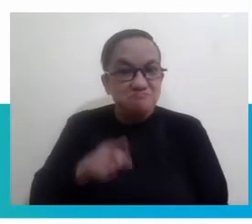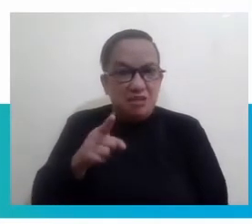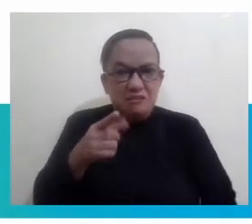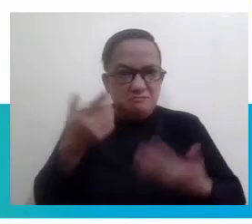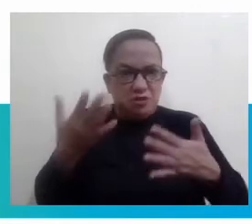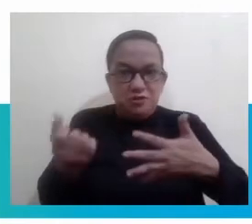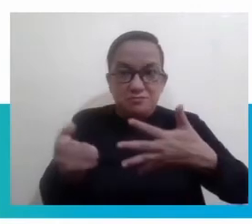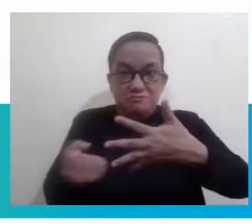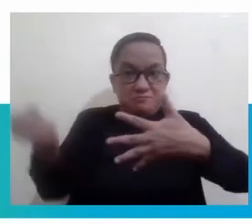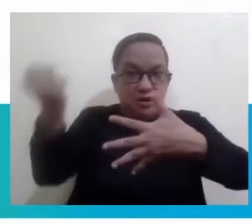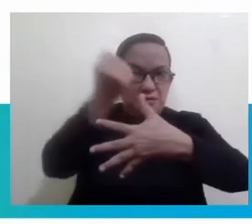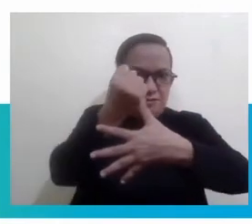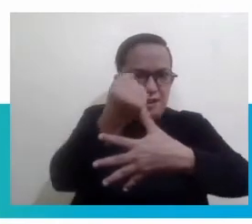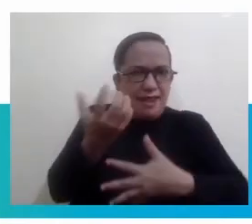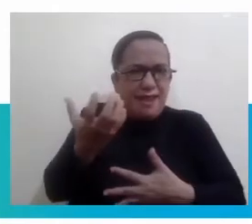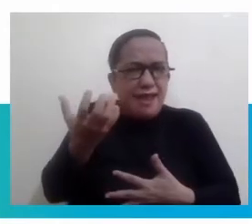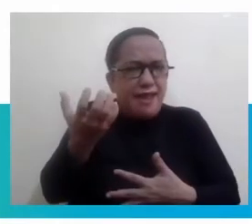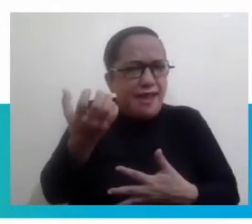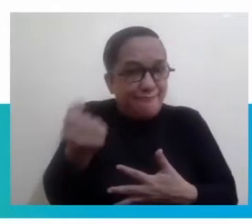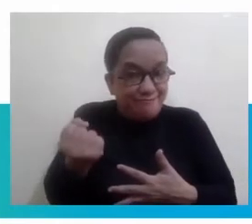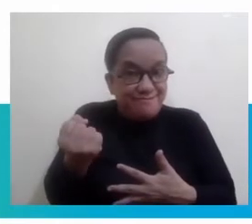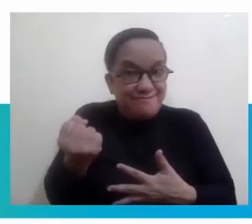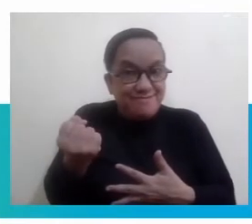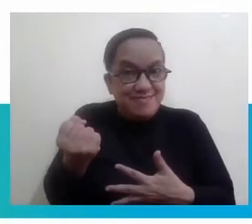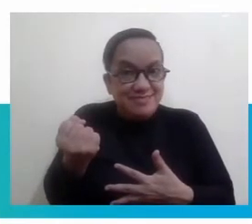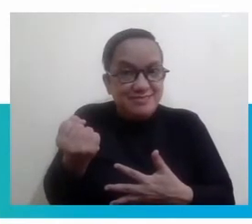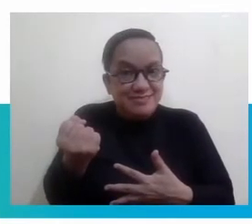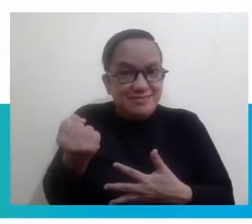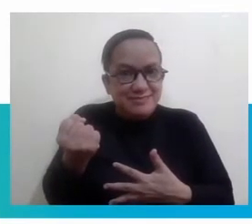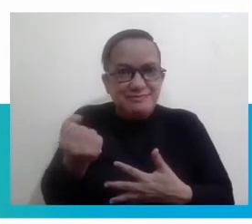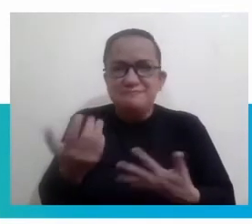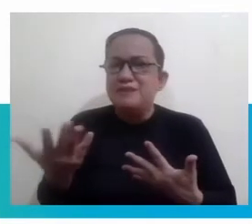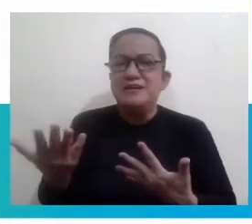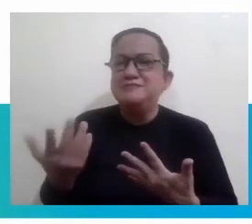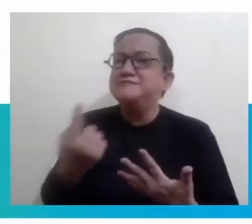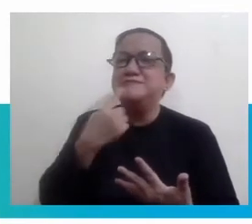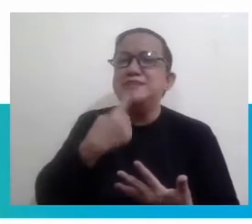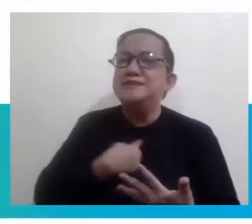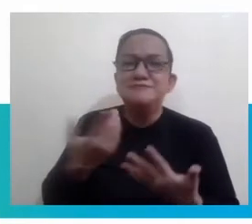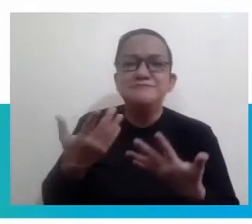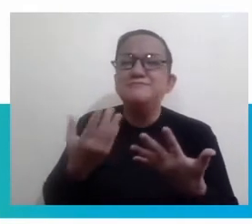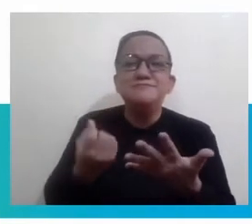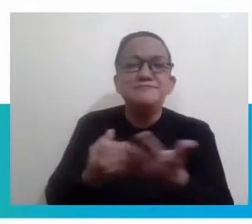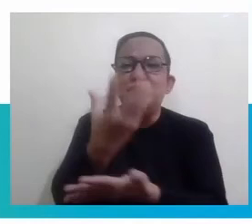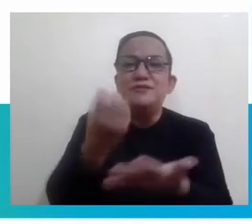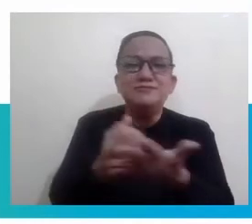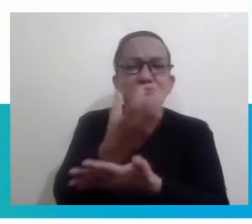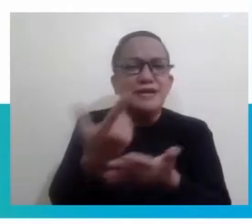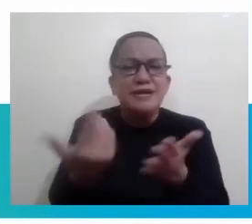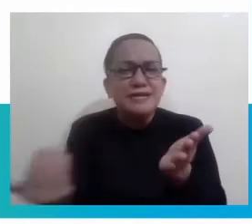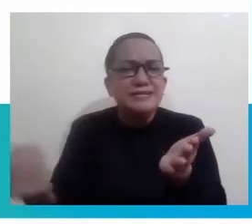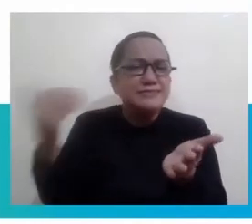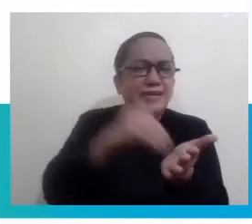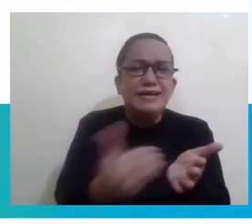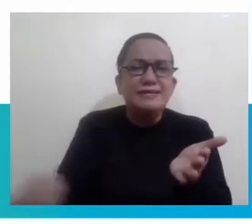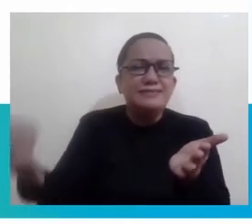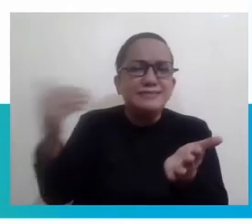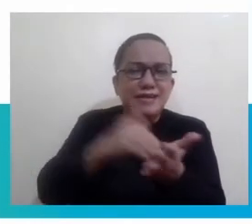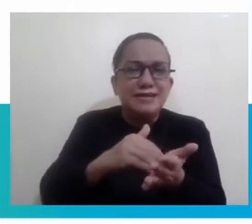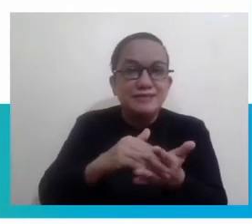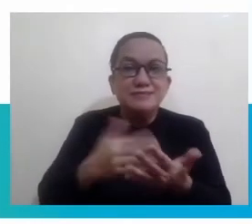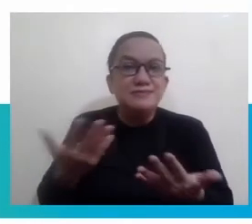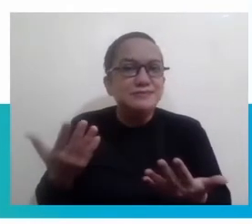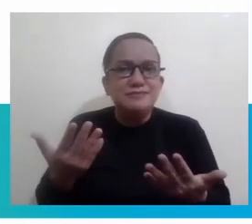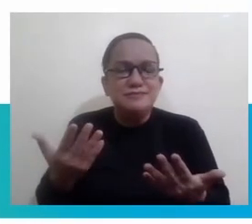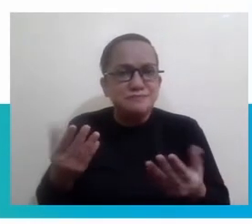to be doing more of? And what are the things we need to be doing less of? And again, given